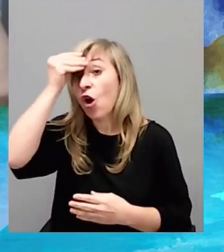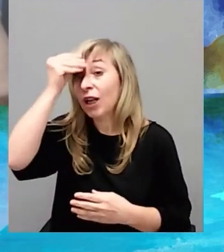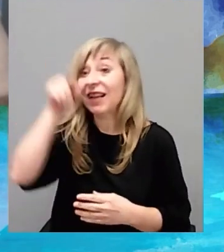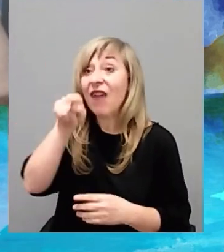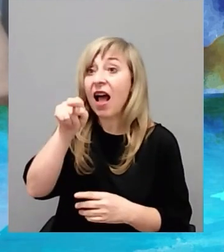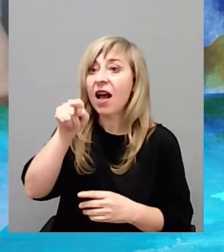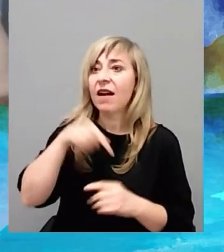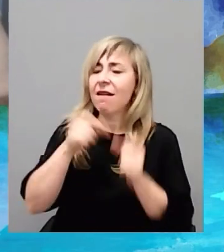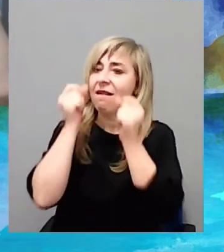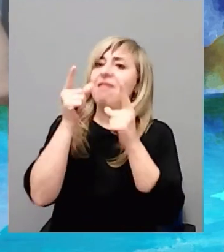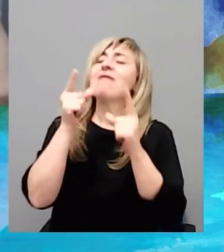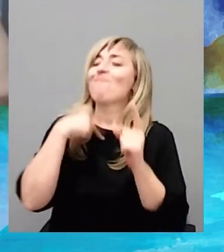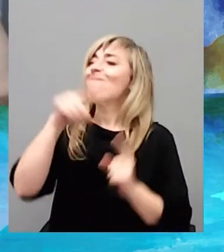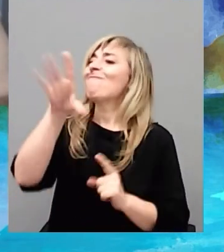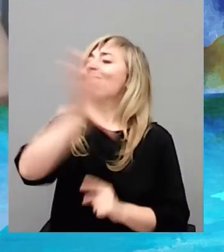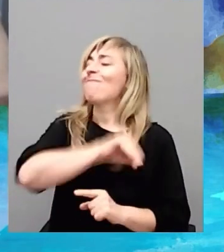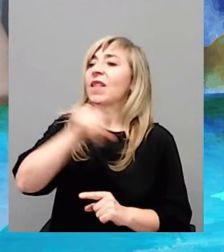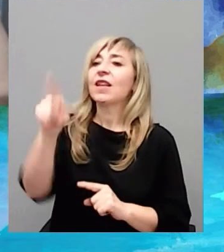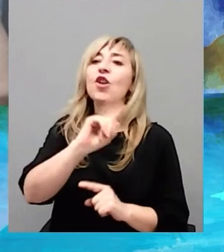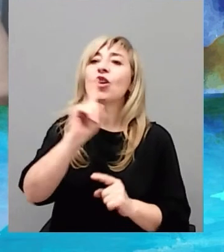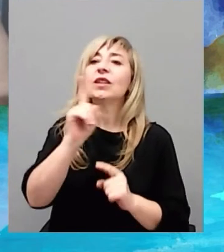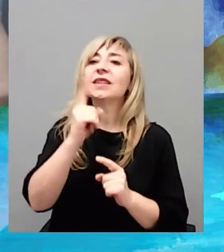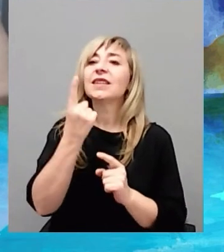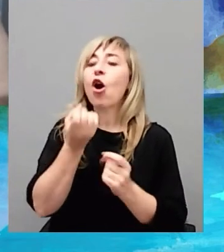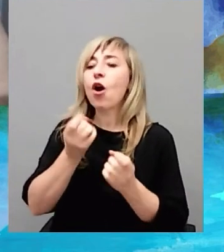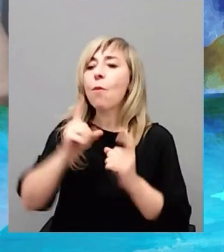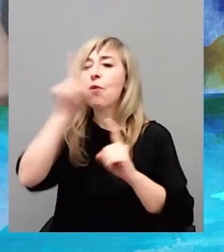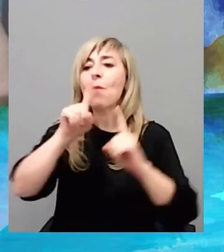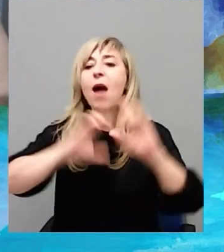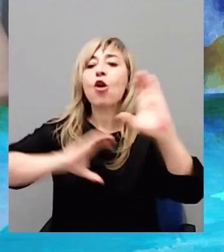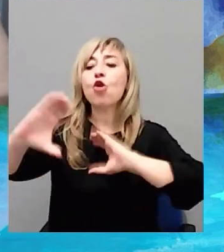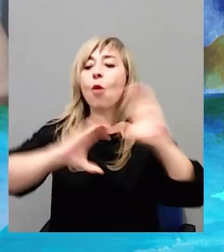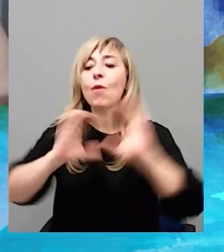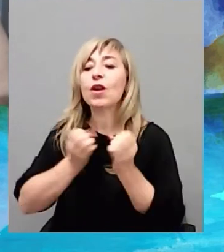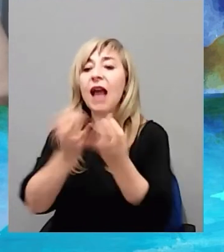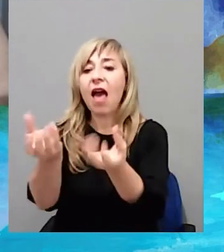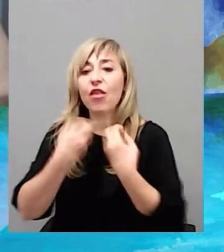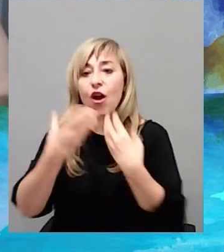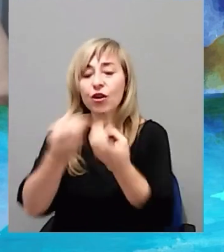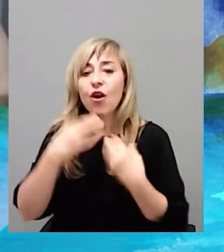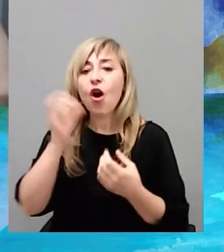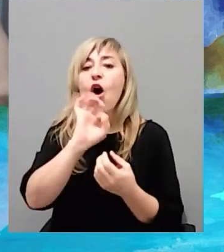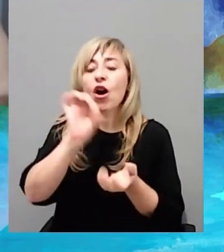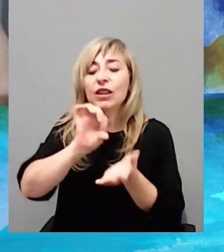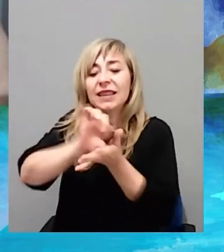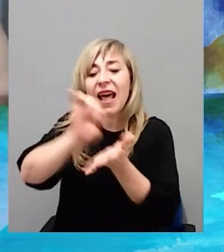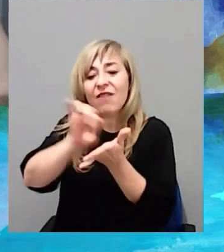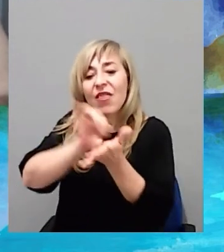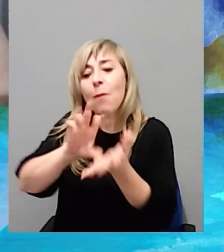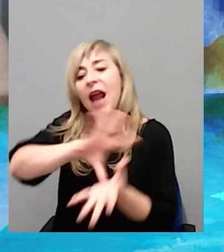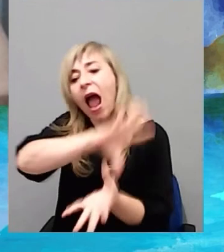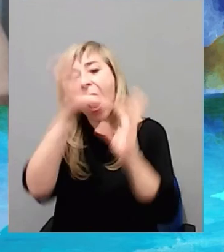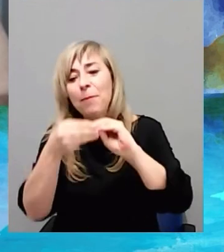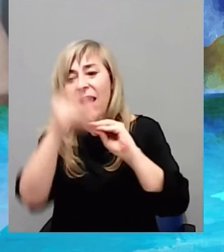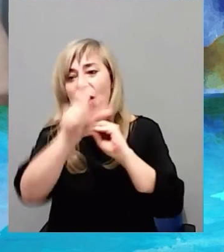understand that the problem was not only in one direction of communication of this service or the application to the person, but